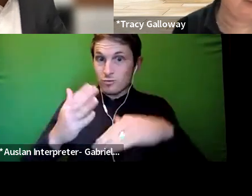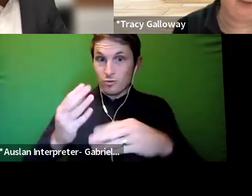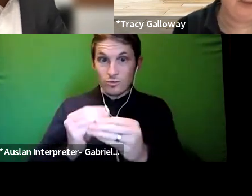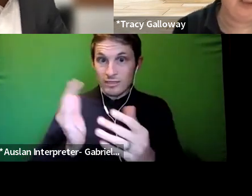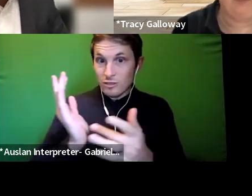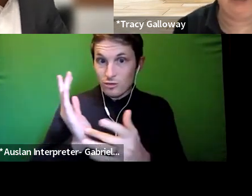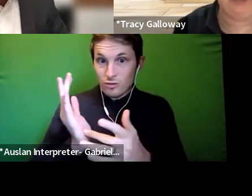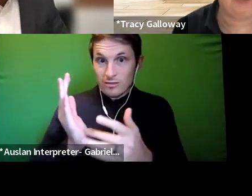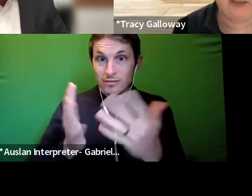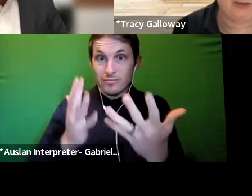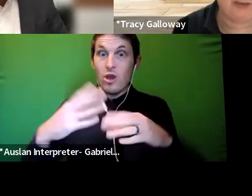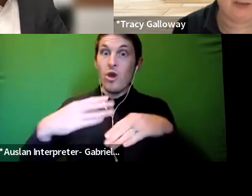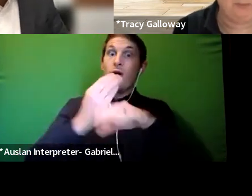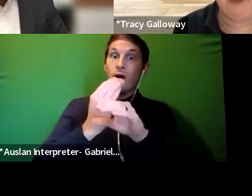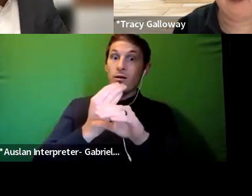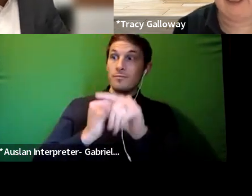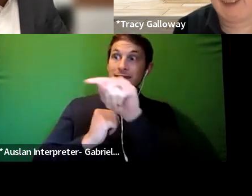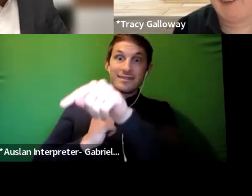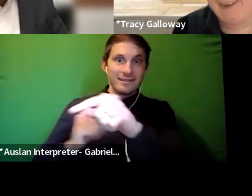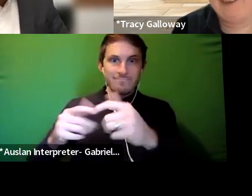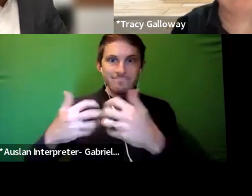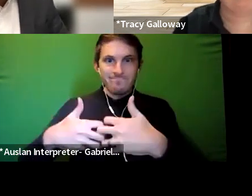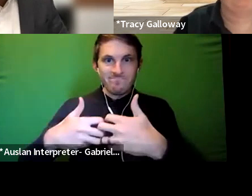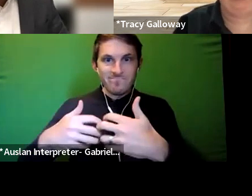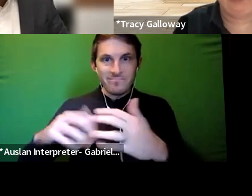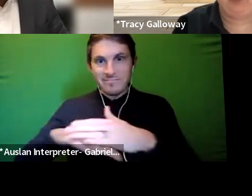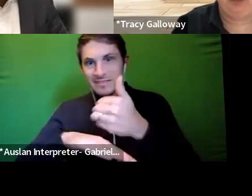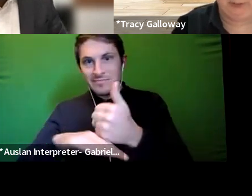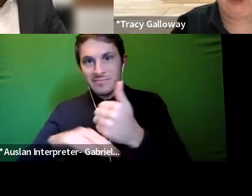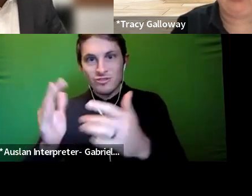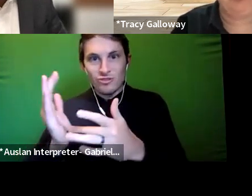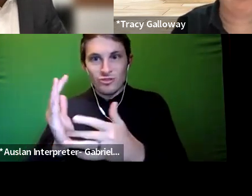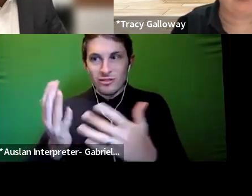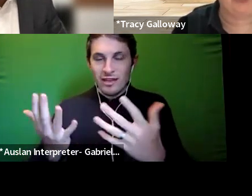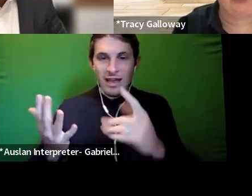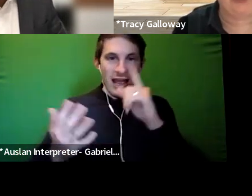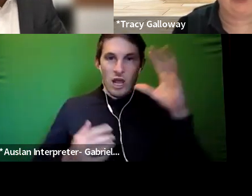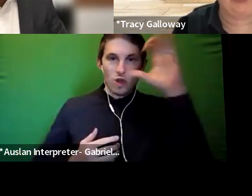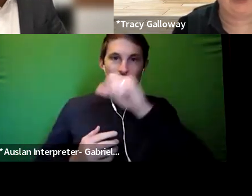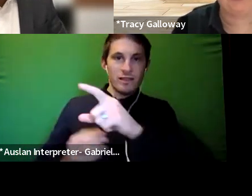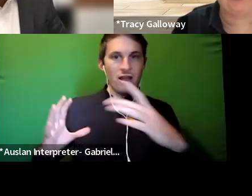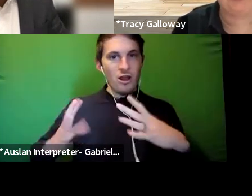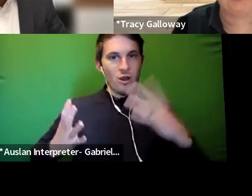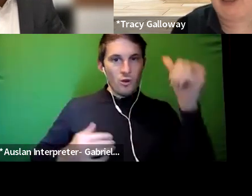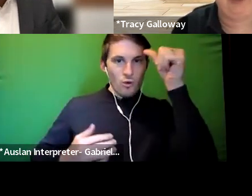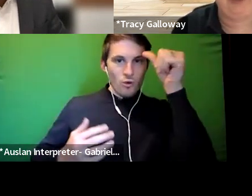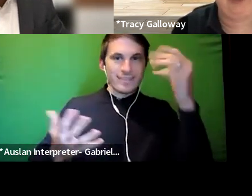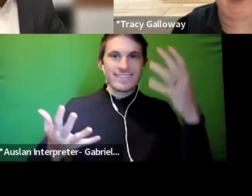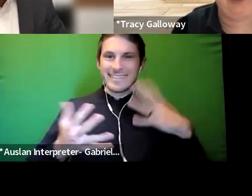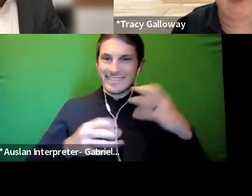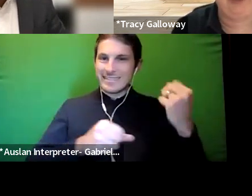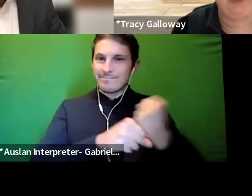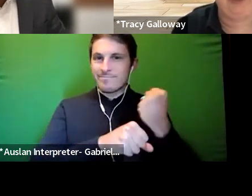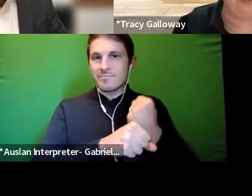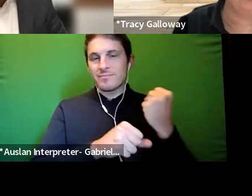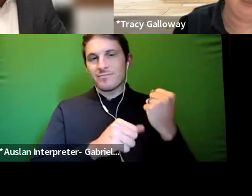proficiency with technology, and we can't just assume that they are. So we need to build some structure and some support in